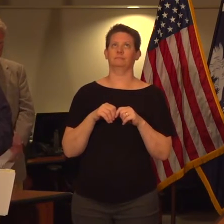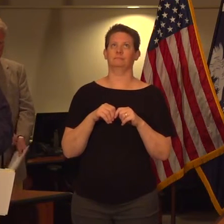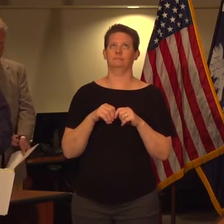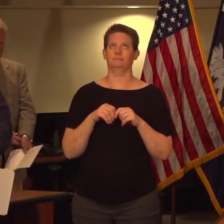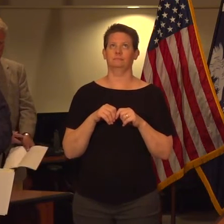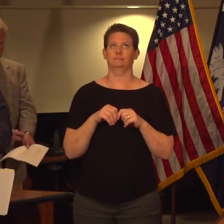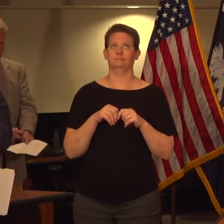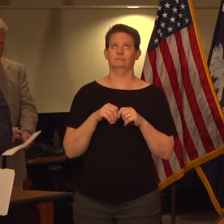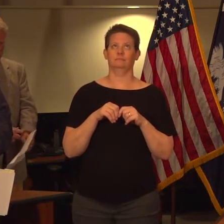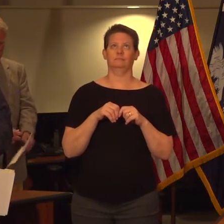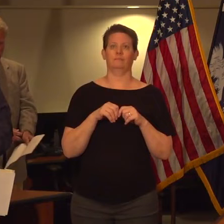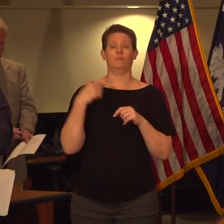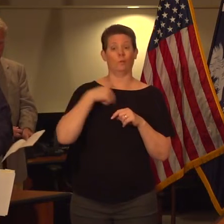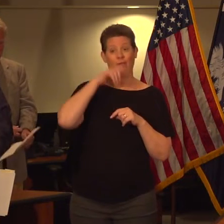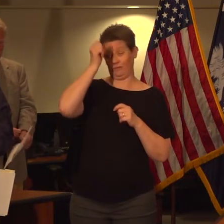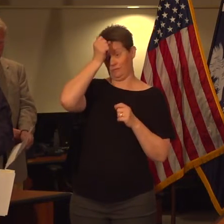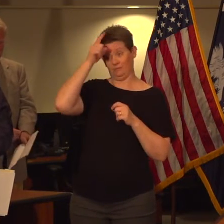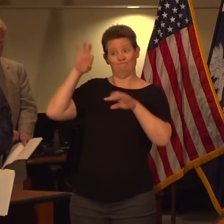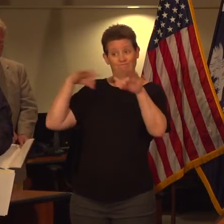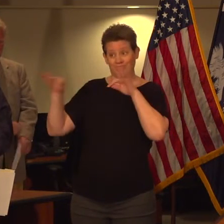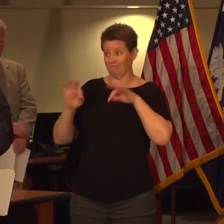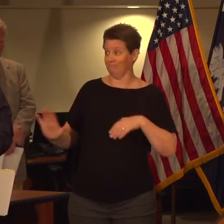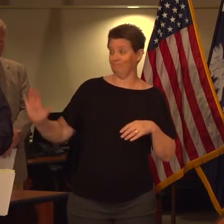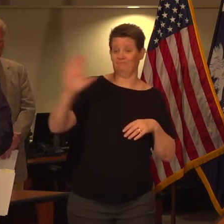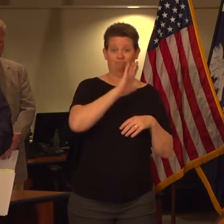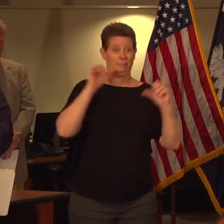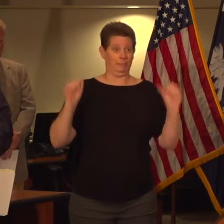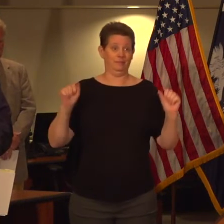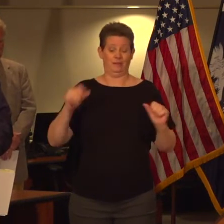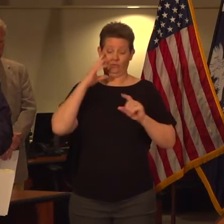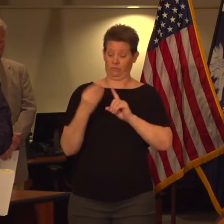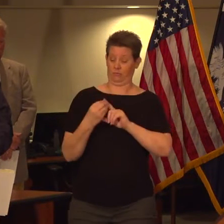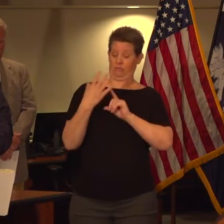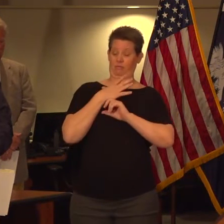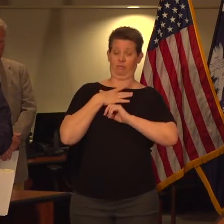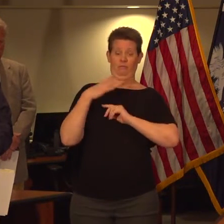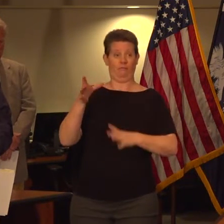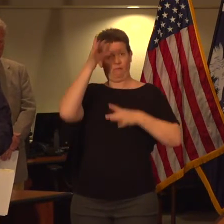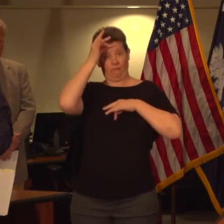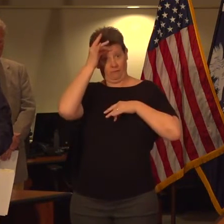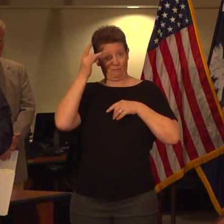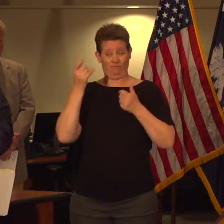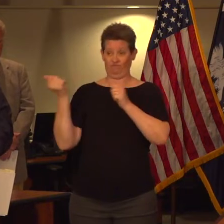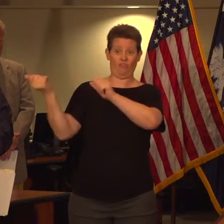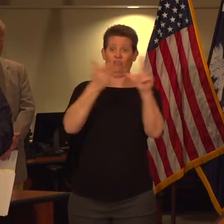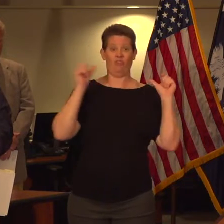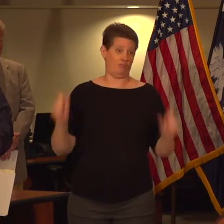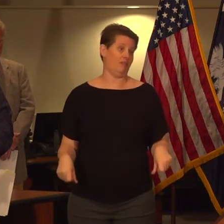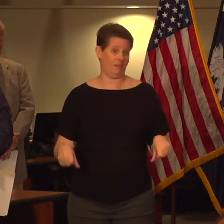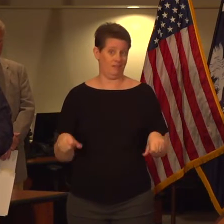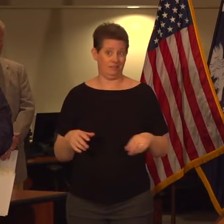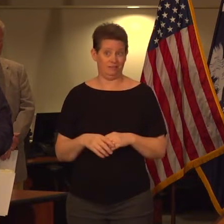along with that, give the message that the risk of exposure remains for everyone. There are, we ask all employees to work with